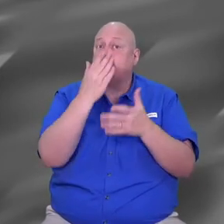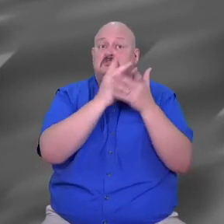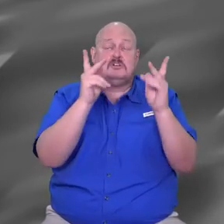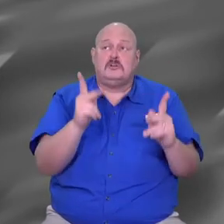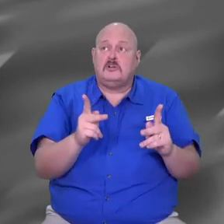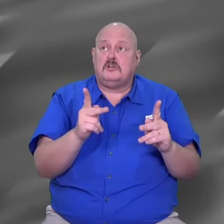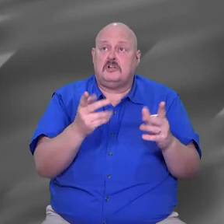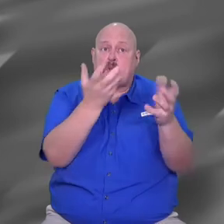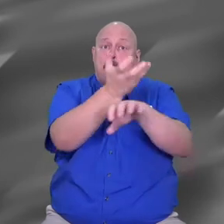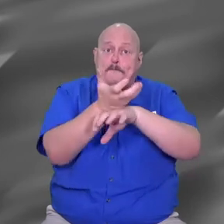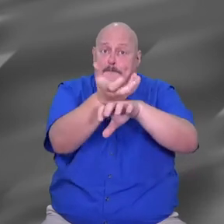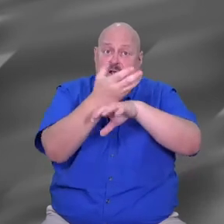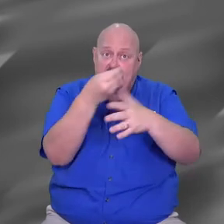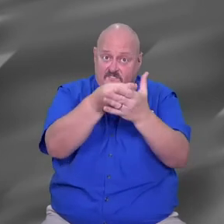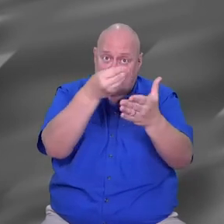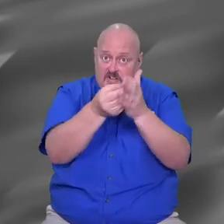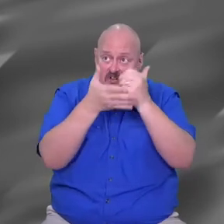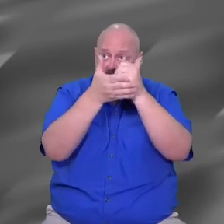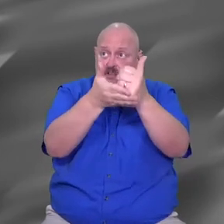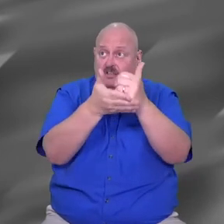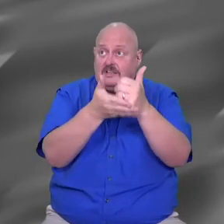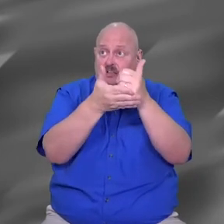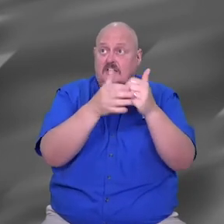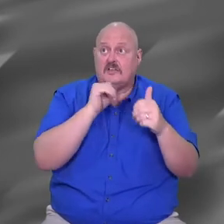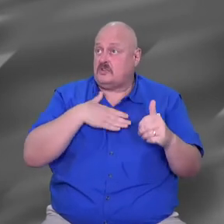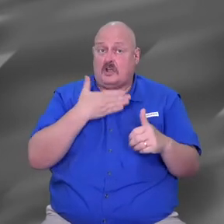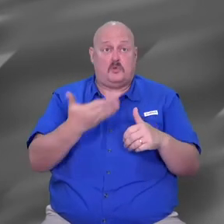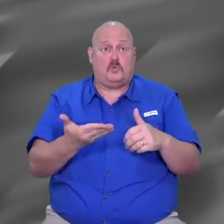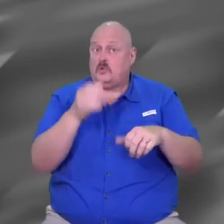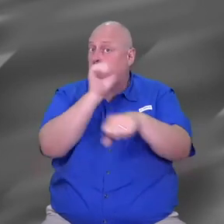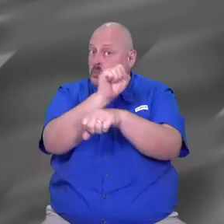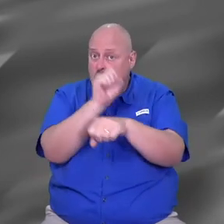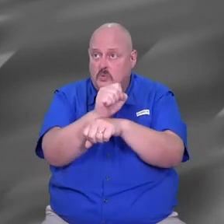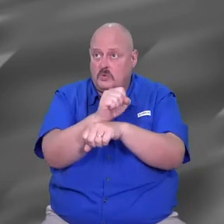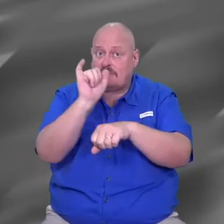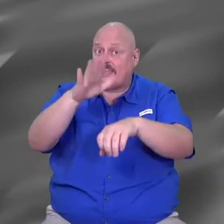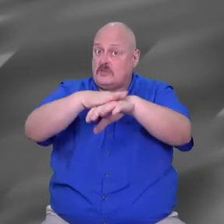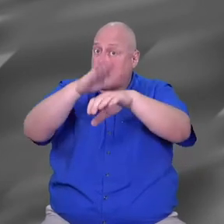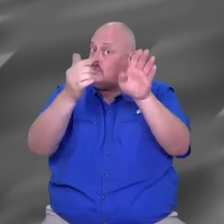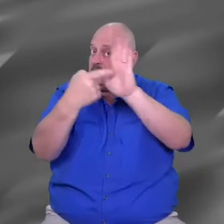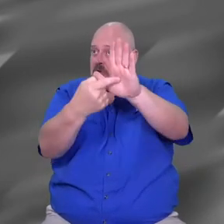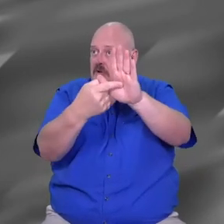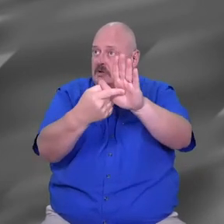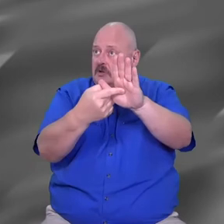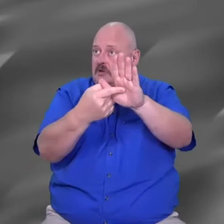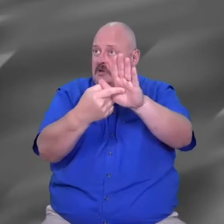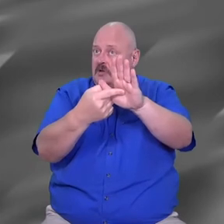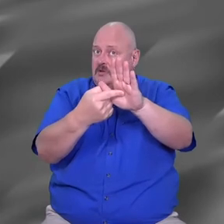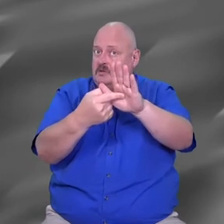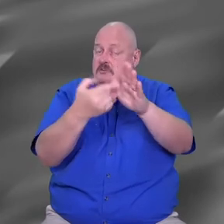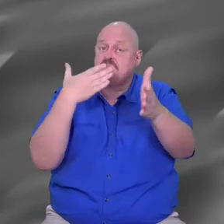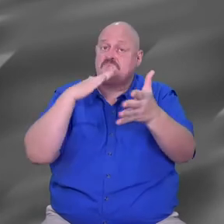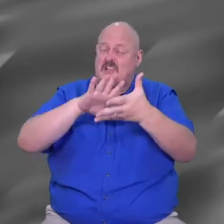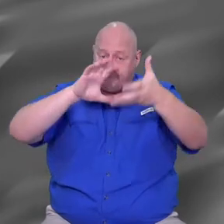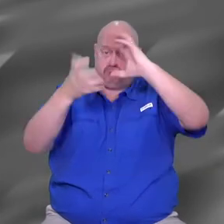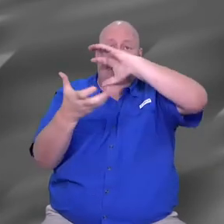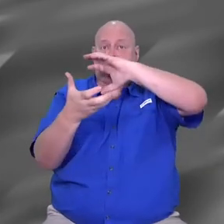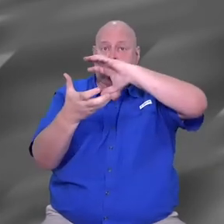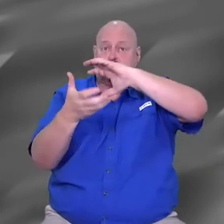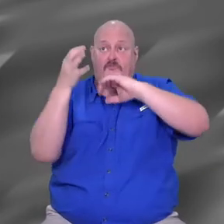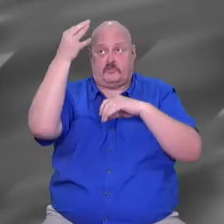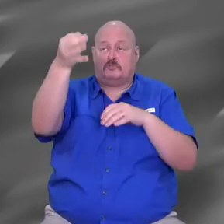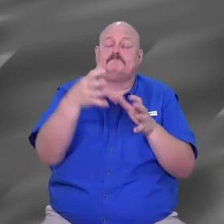is begging you for financial assistance and help and they're not willing to, quote, work, that's a warning sign that you're going to have a bigger mess on your hands down the